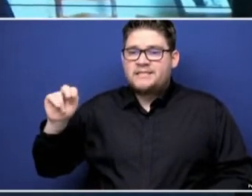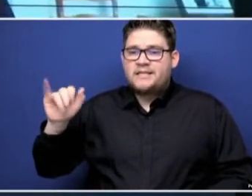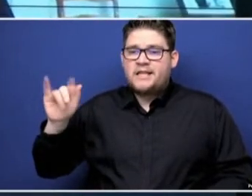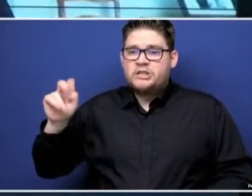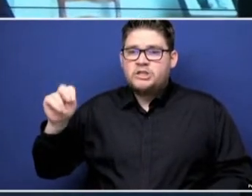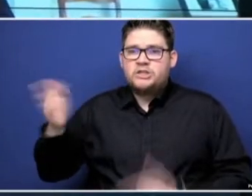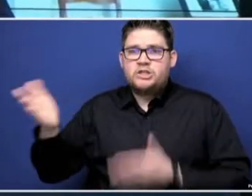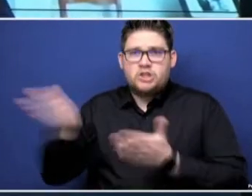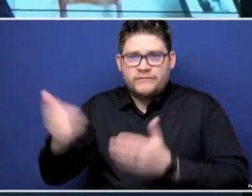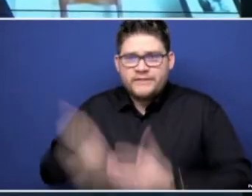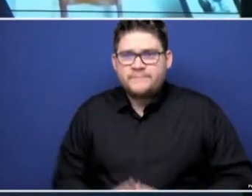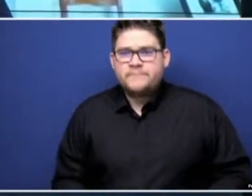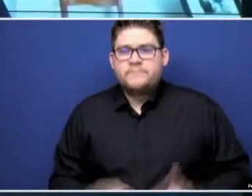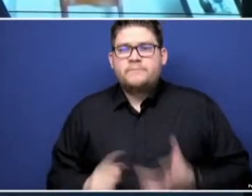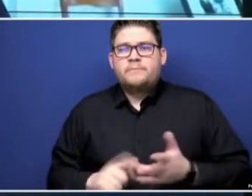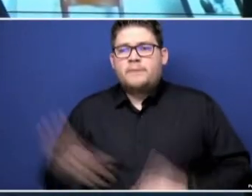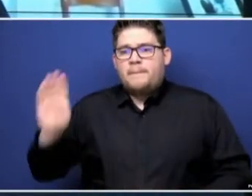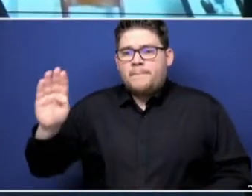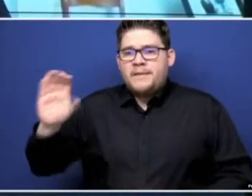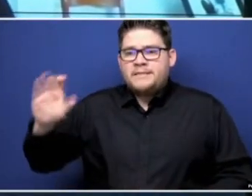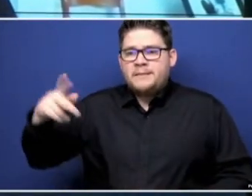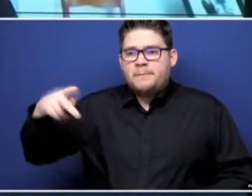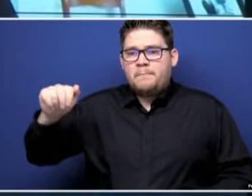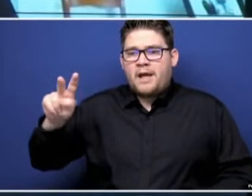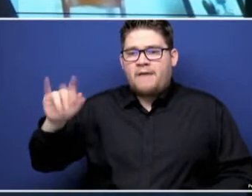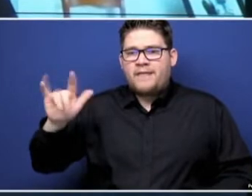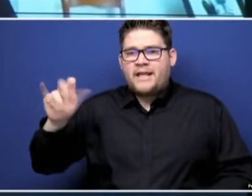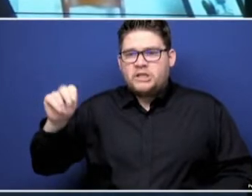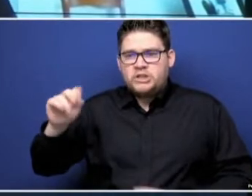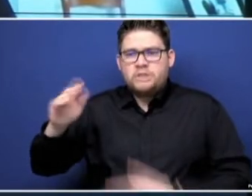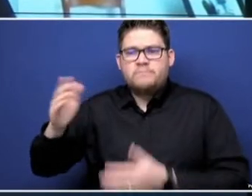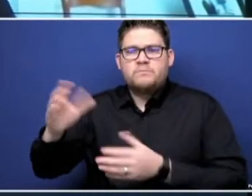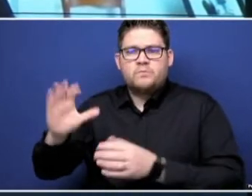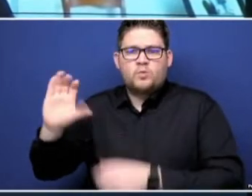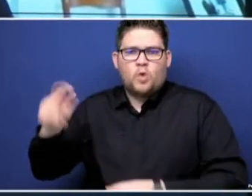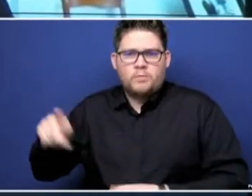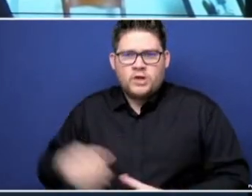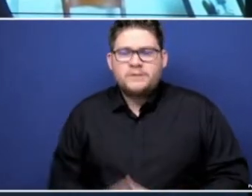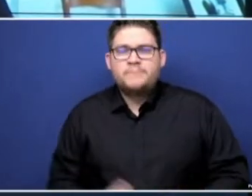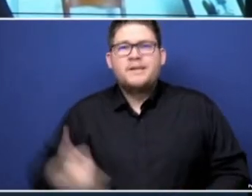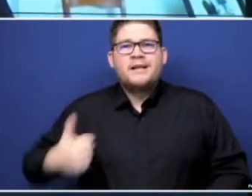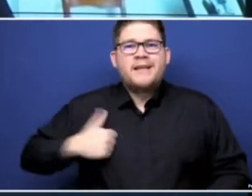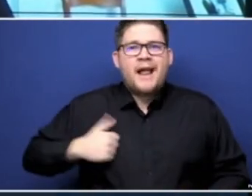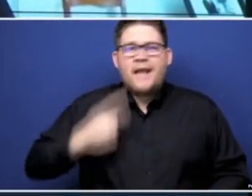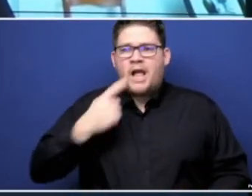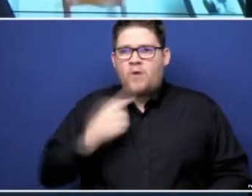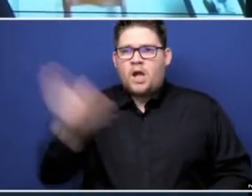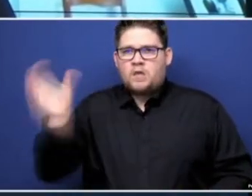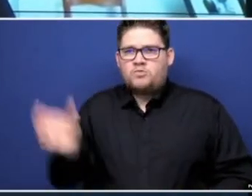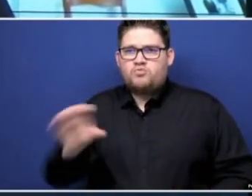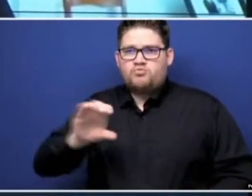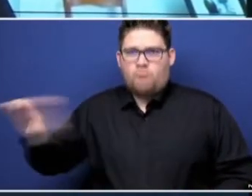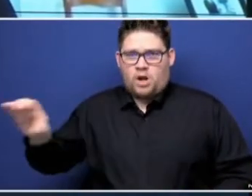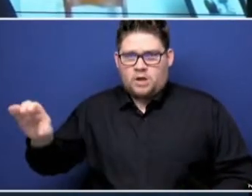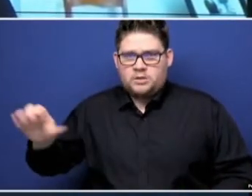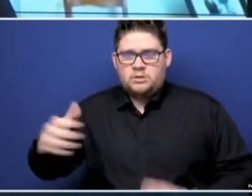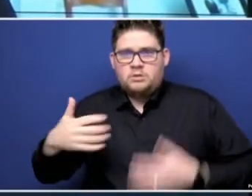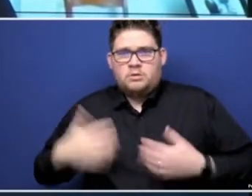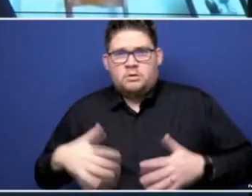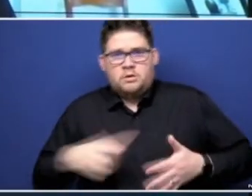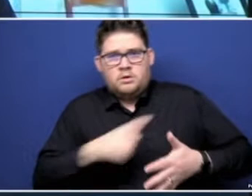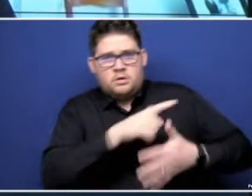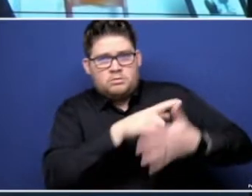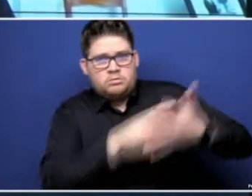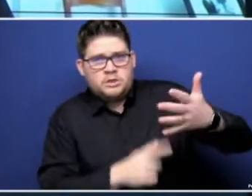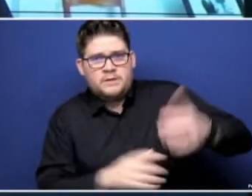partners, both in communities and in our business sector, our local governments who have all stepped forward to actually